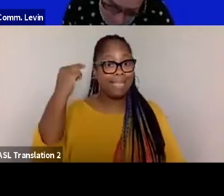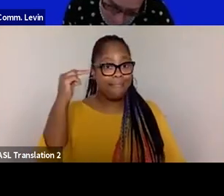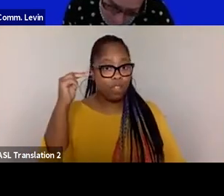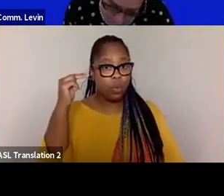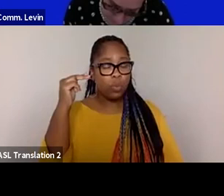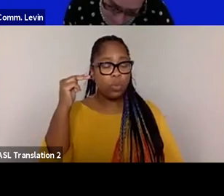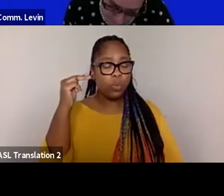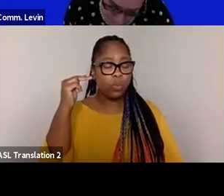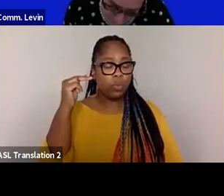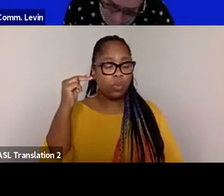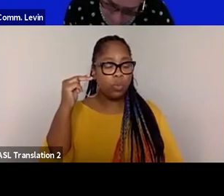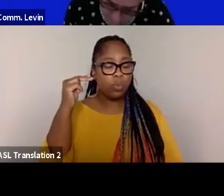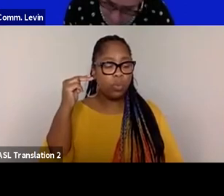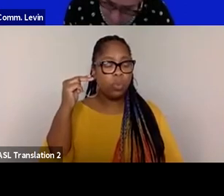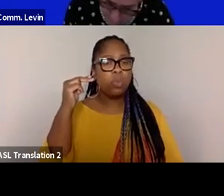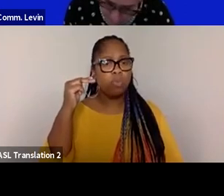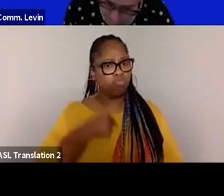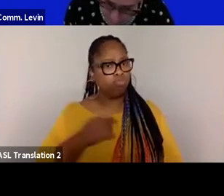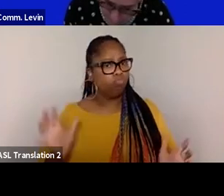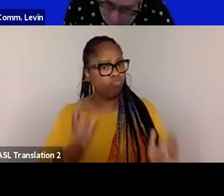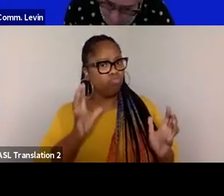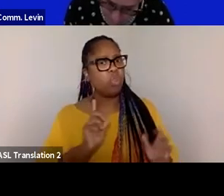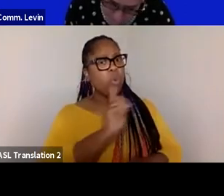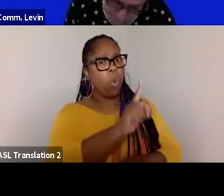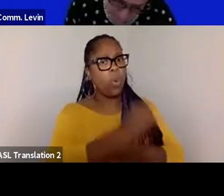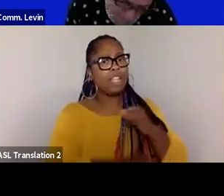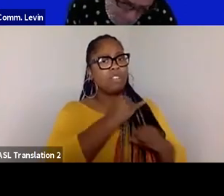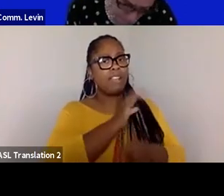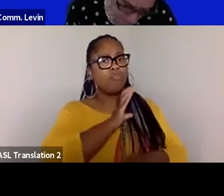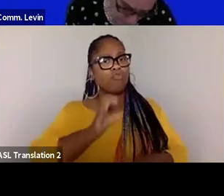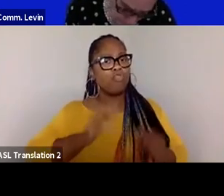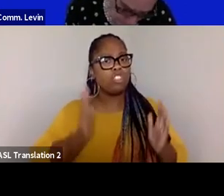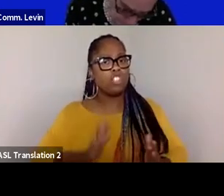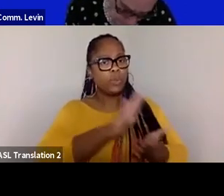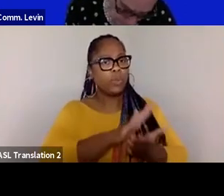the International Christian School, being